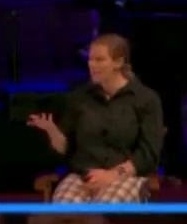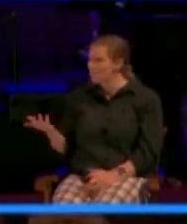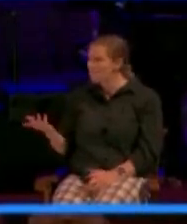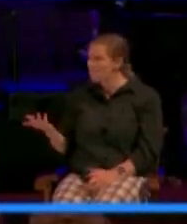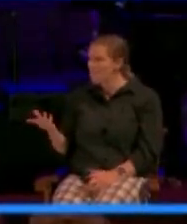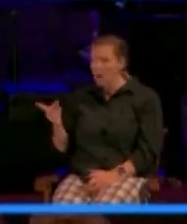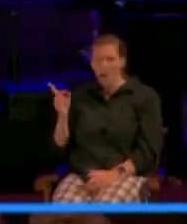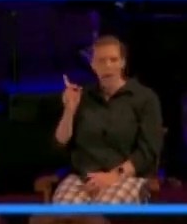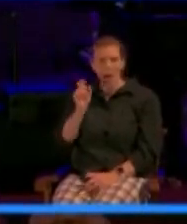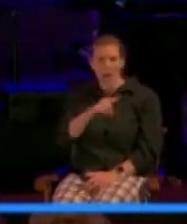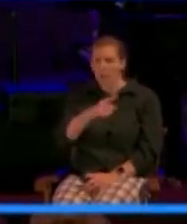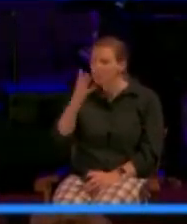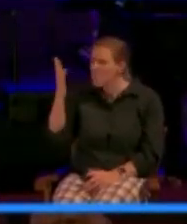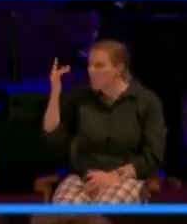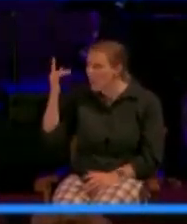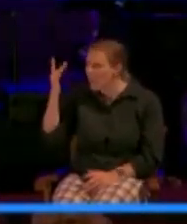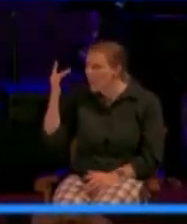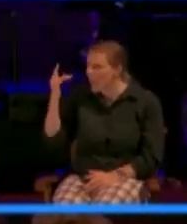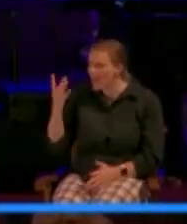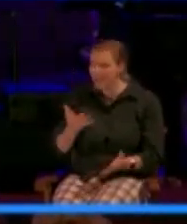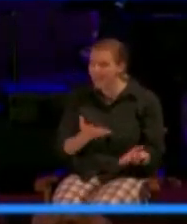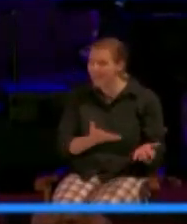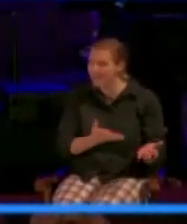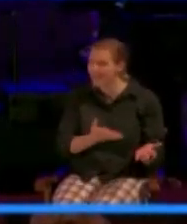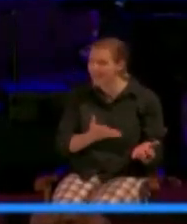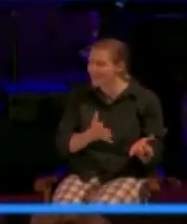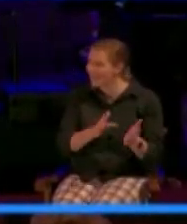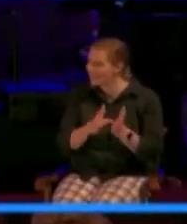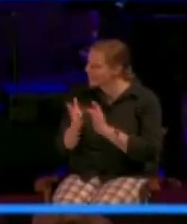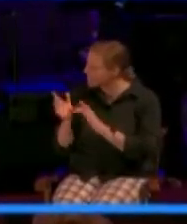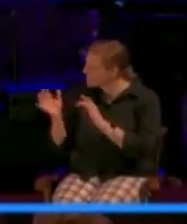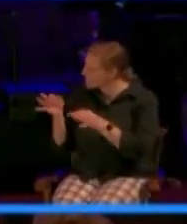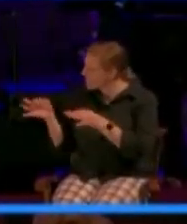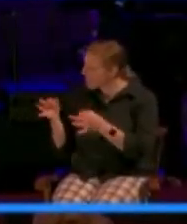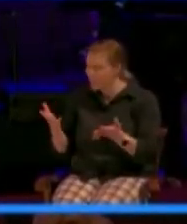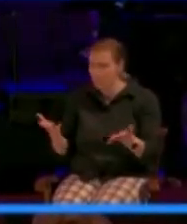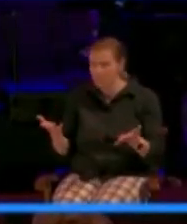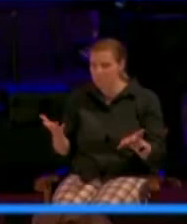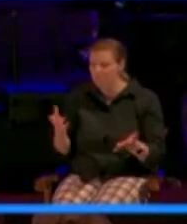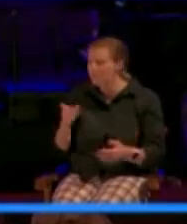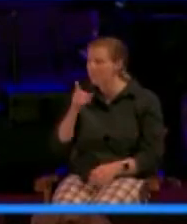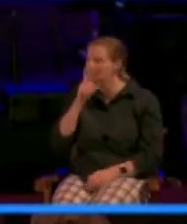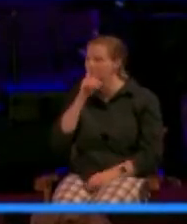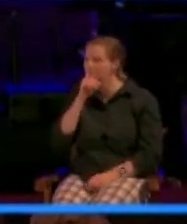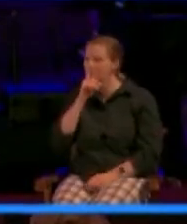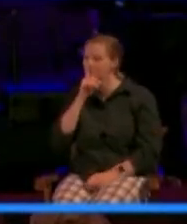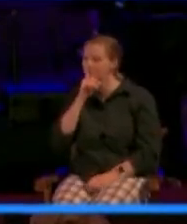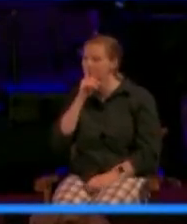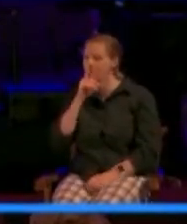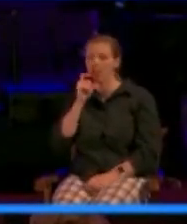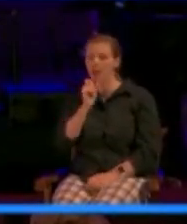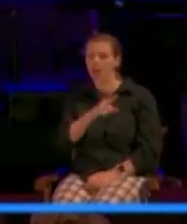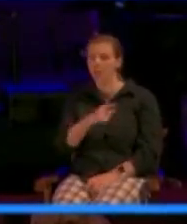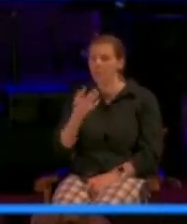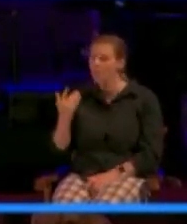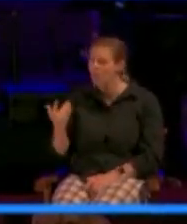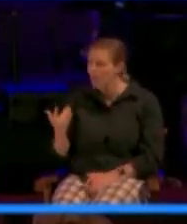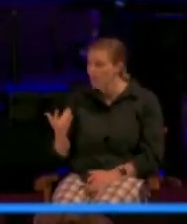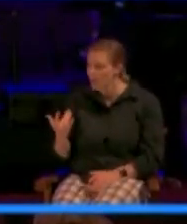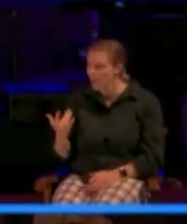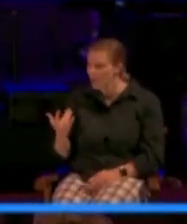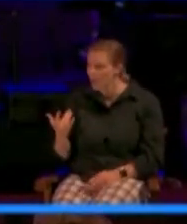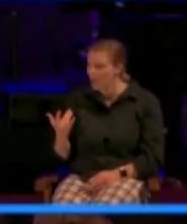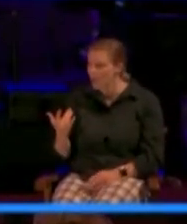Jesus allowed him to be a disciple. If that had happened, I assure you, they'd have told us. But